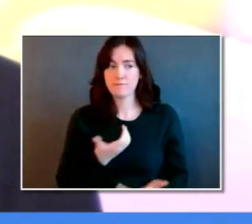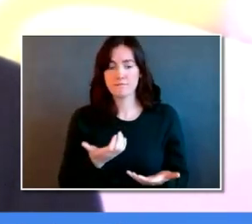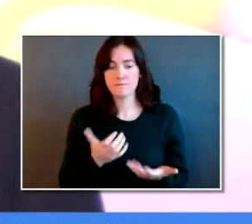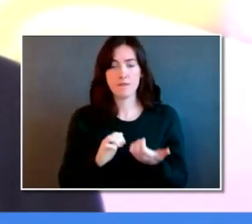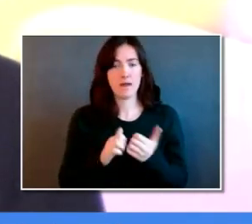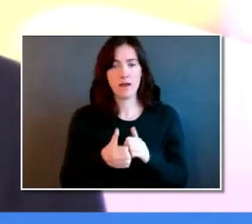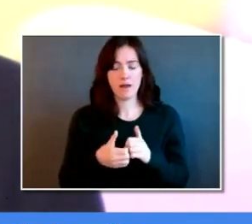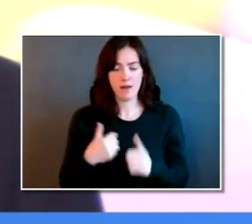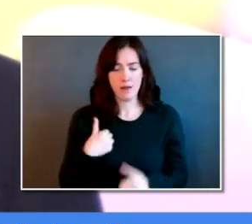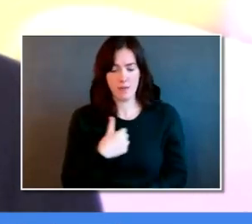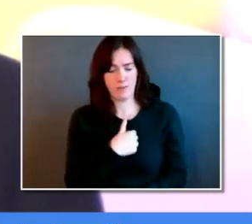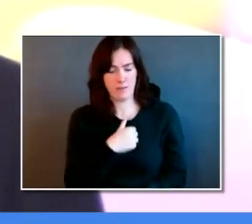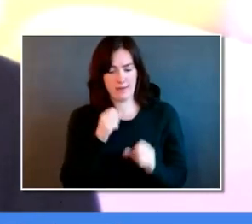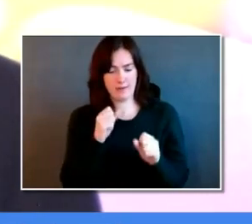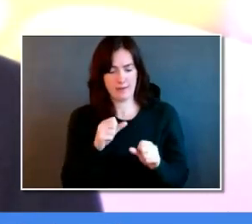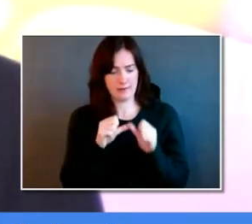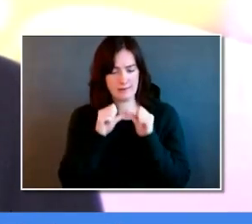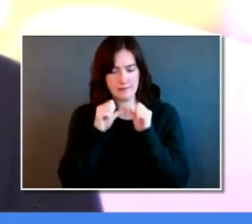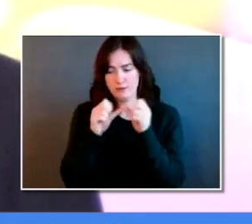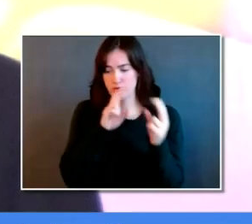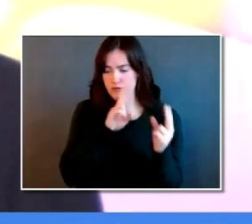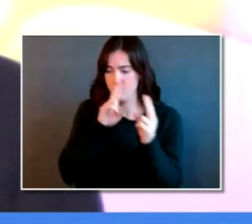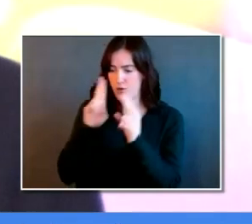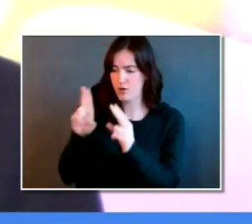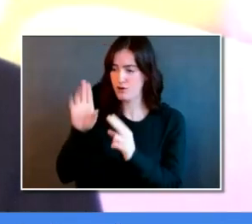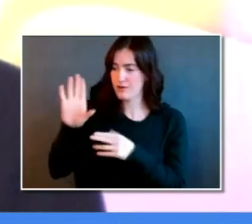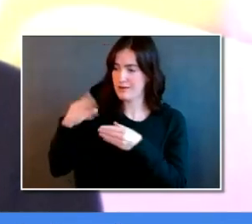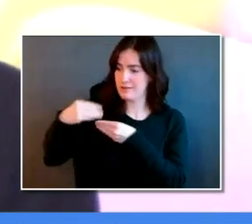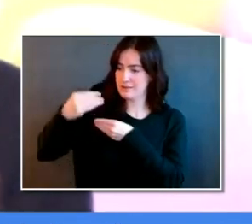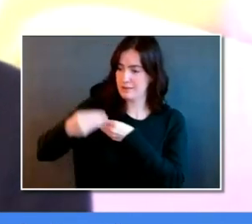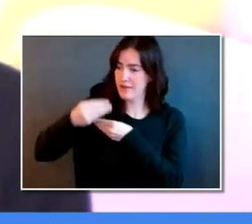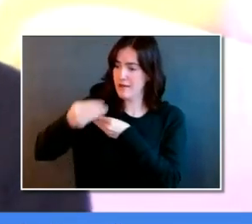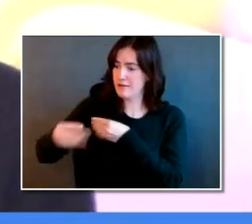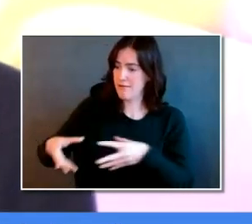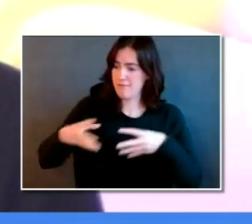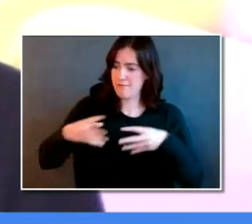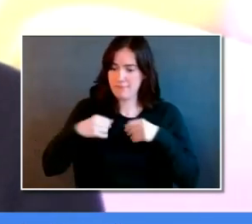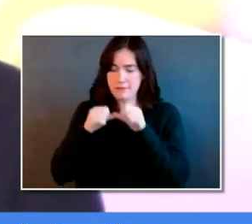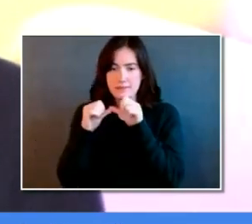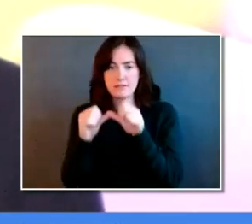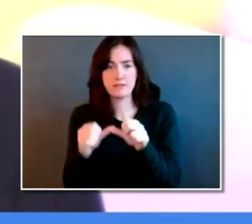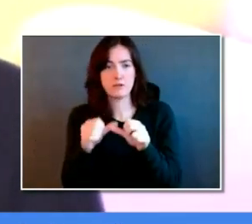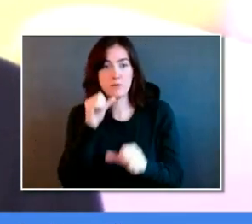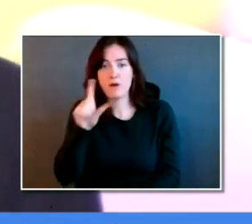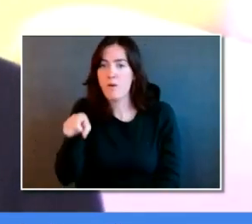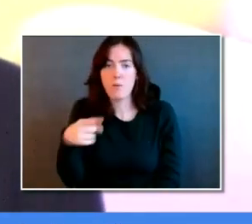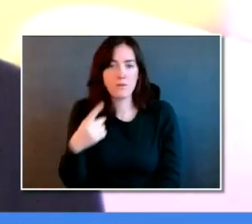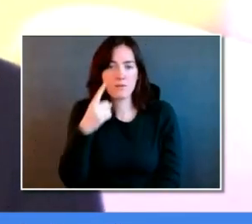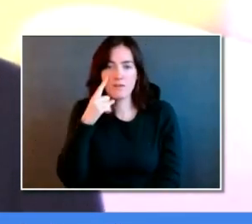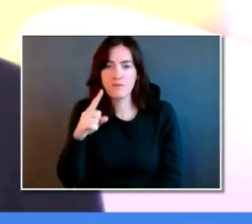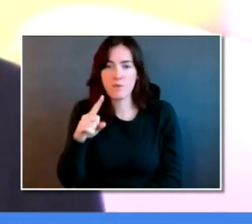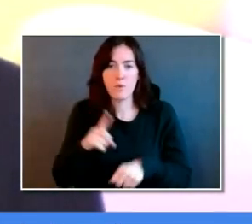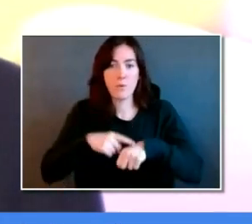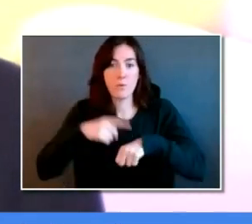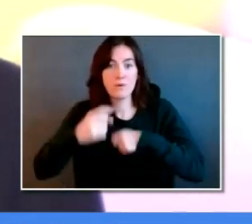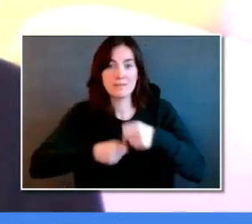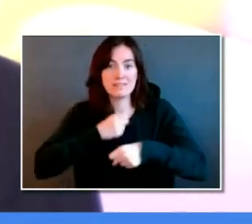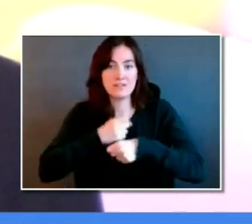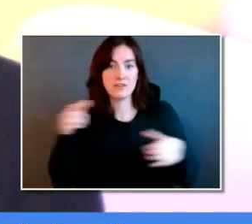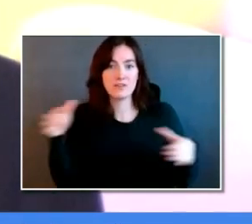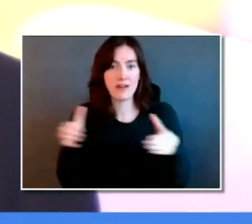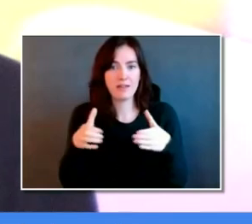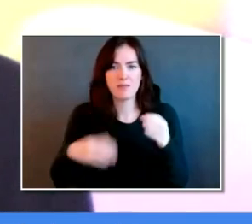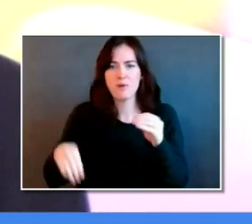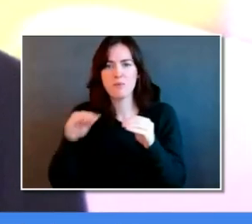honor and continue his legacy, not just for a gathering once a year. Who